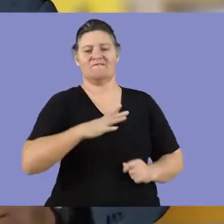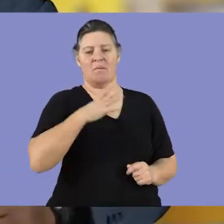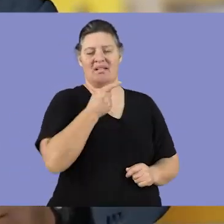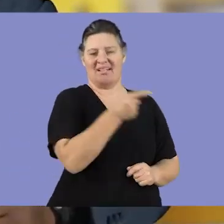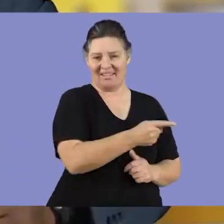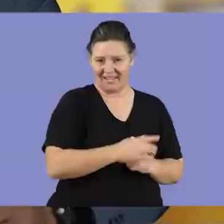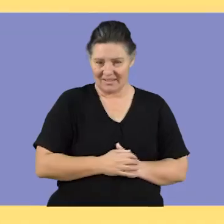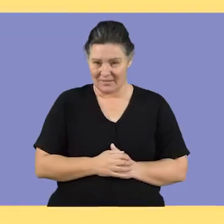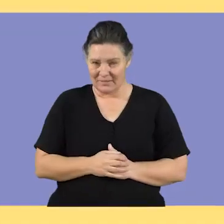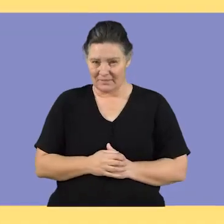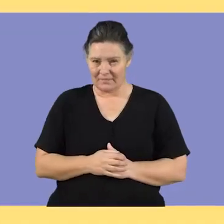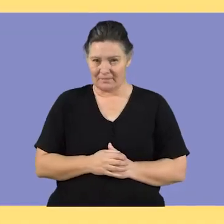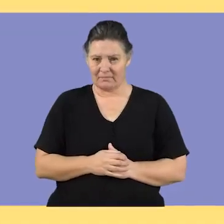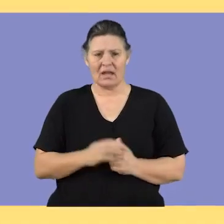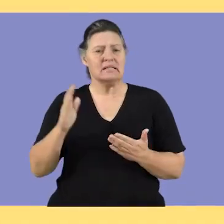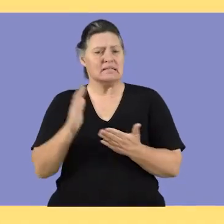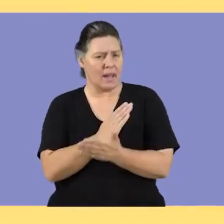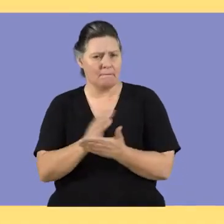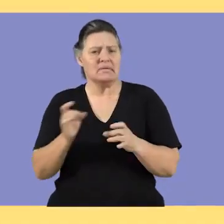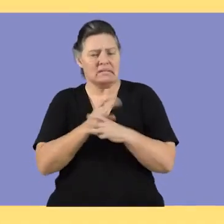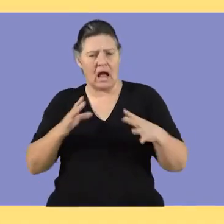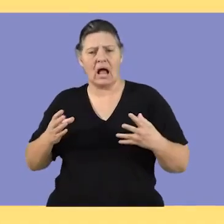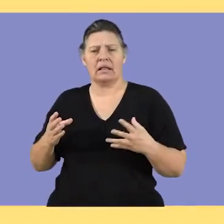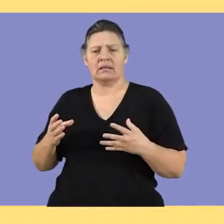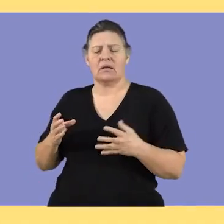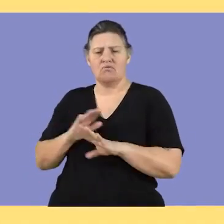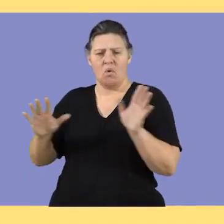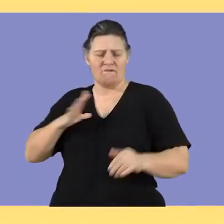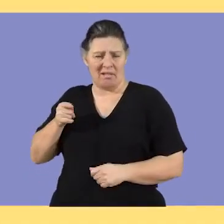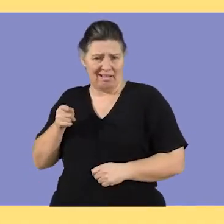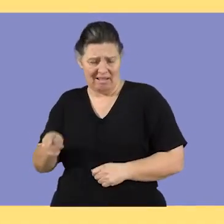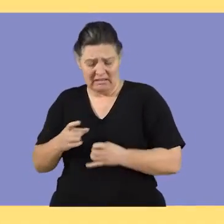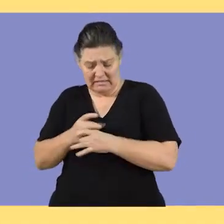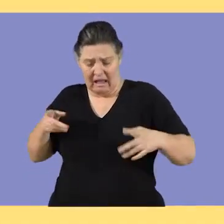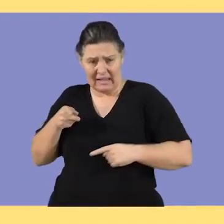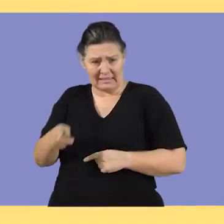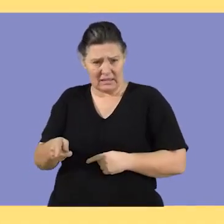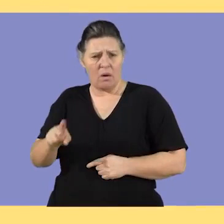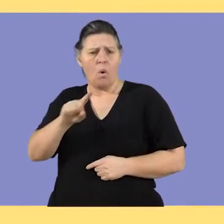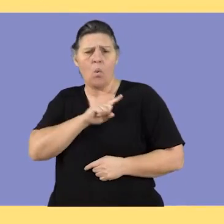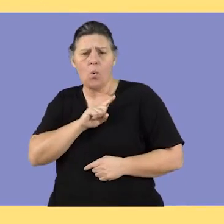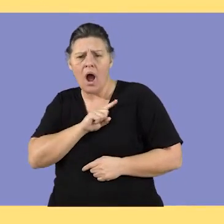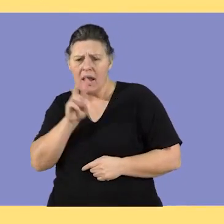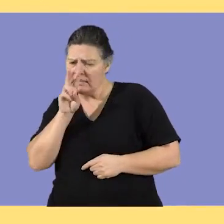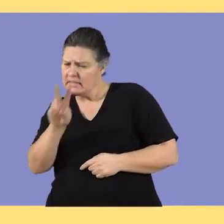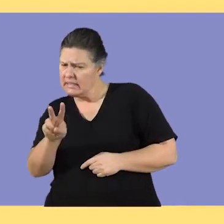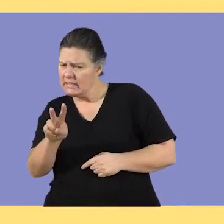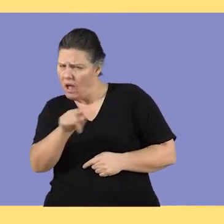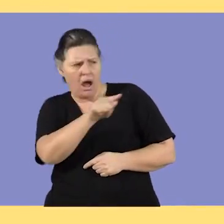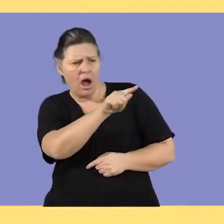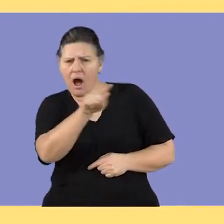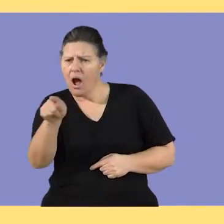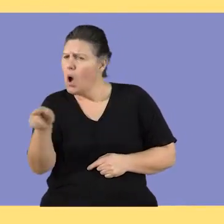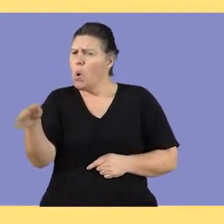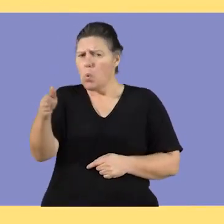formally. And some, they would start an informal business because they've identified an opportunity